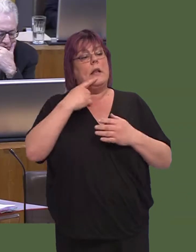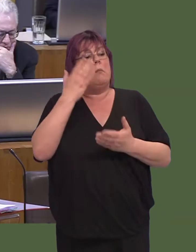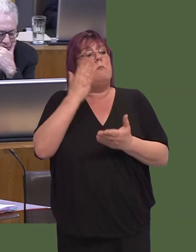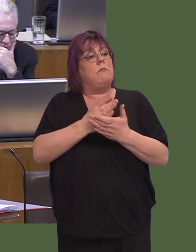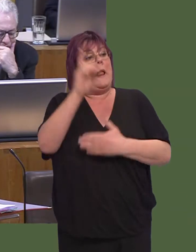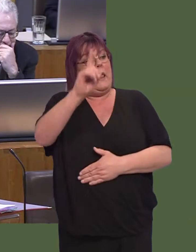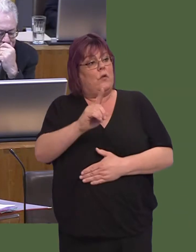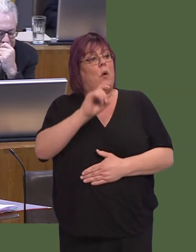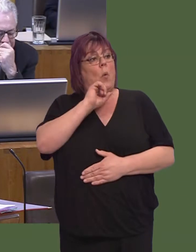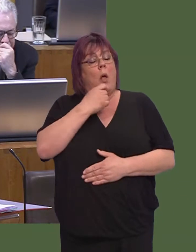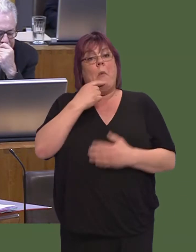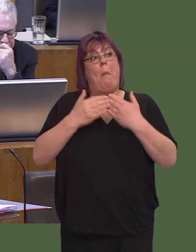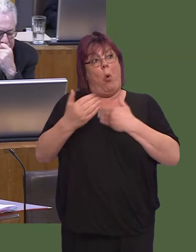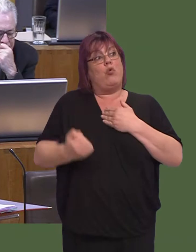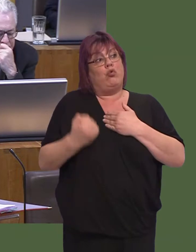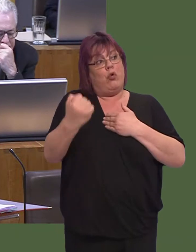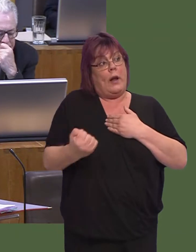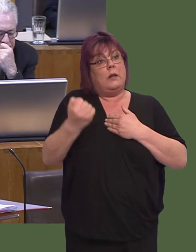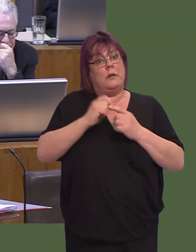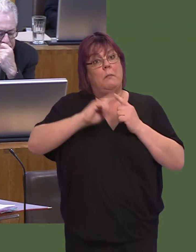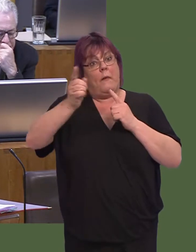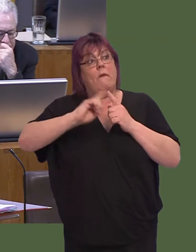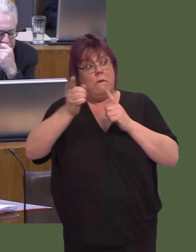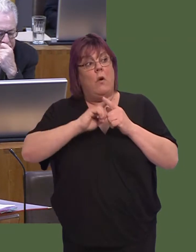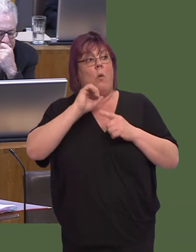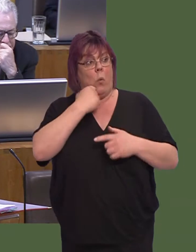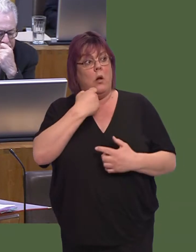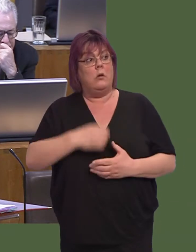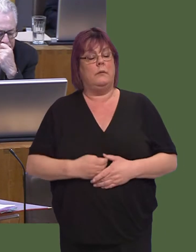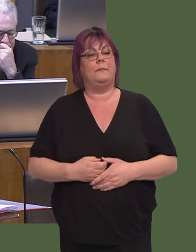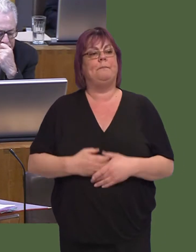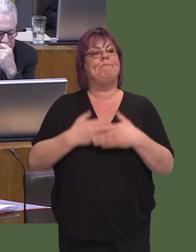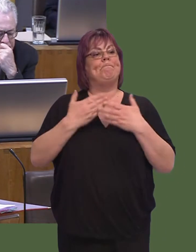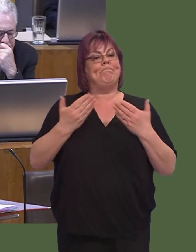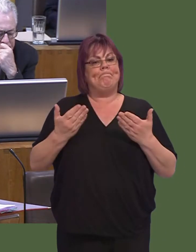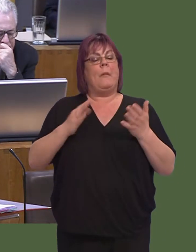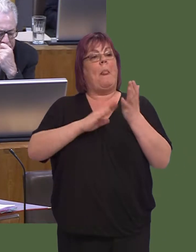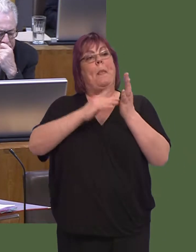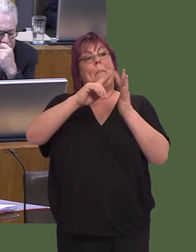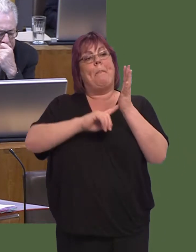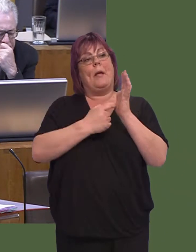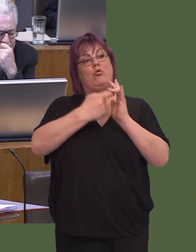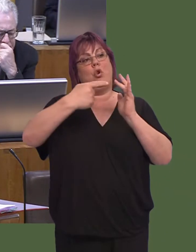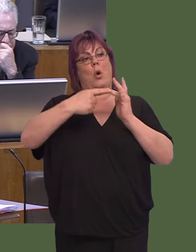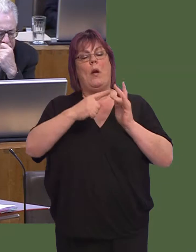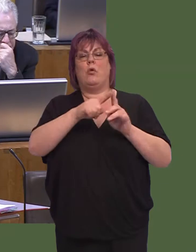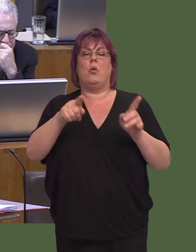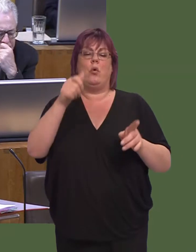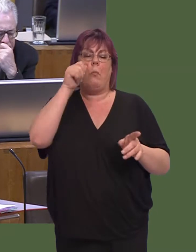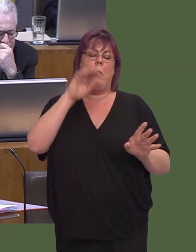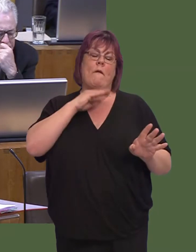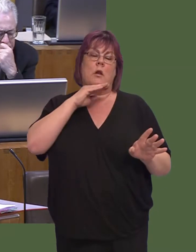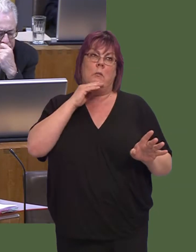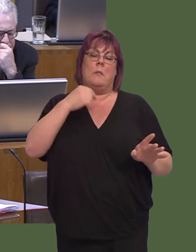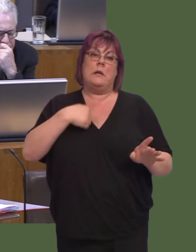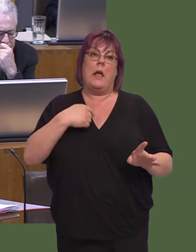does not mean, of course, that there won't be more frequent services on the line. That will happen. Now, when it comes to the Metro itself, as I'm sure members are sick of